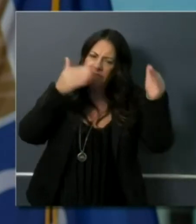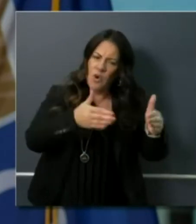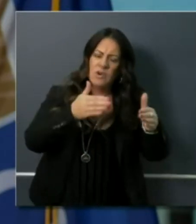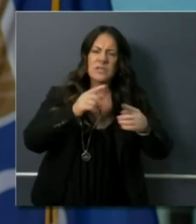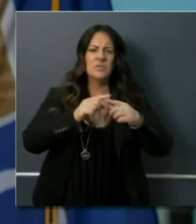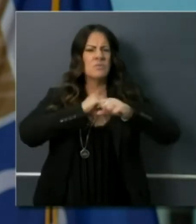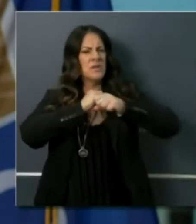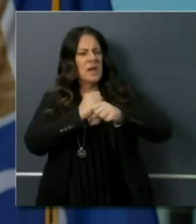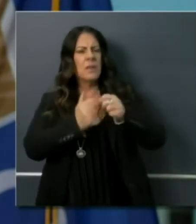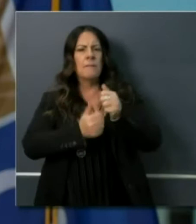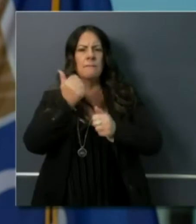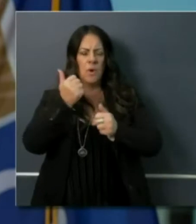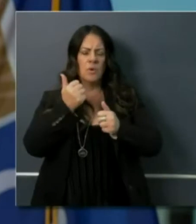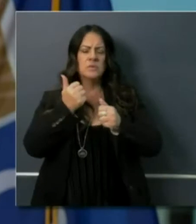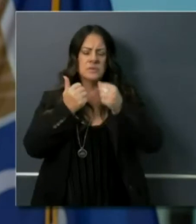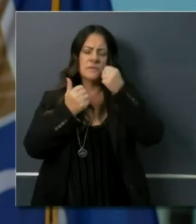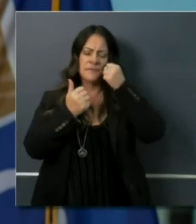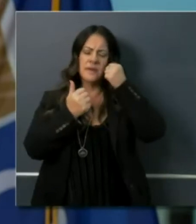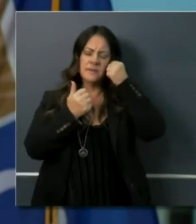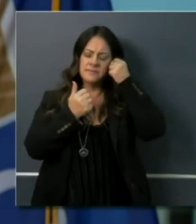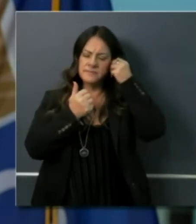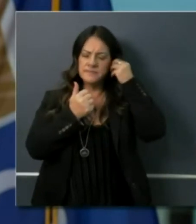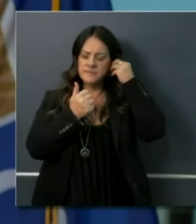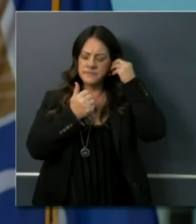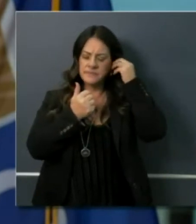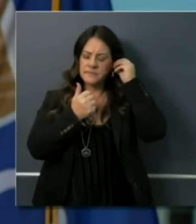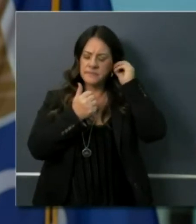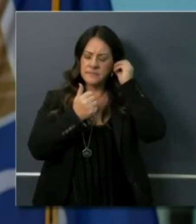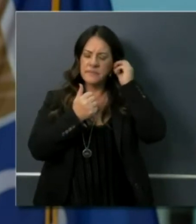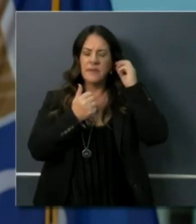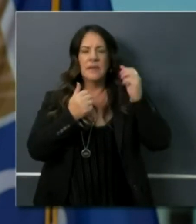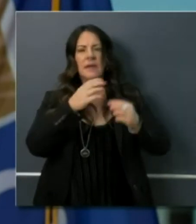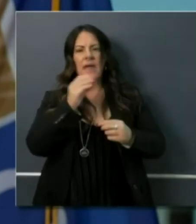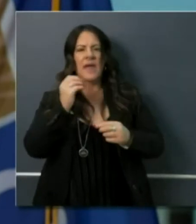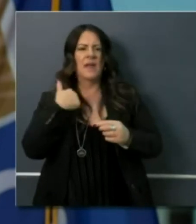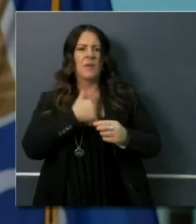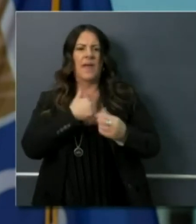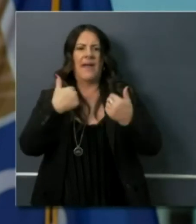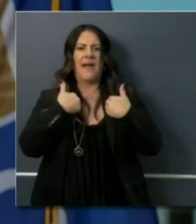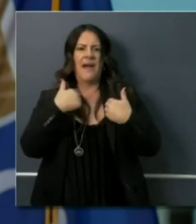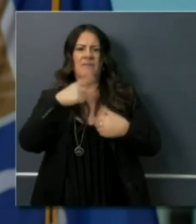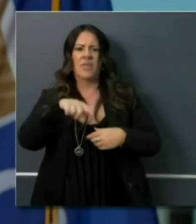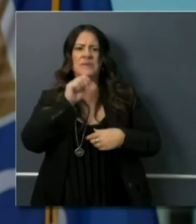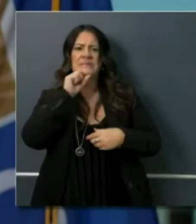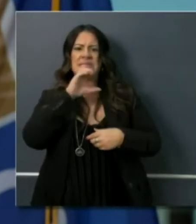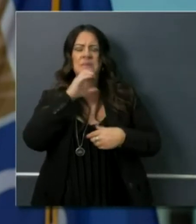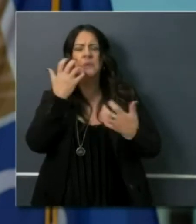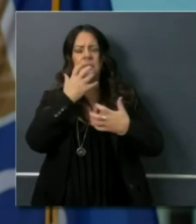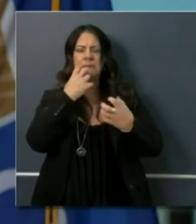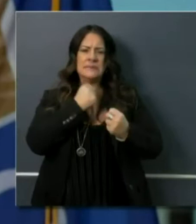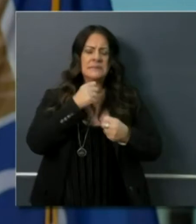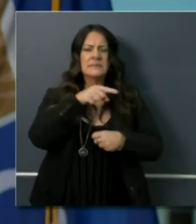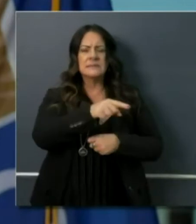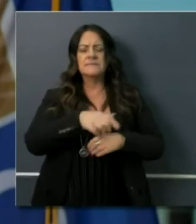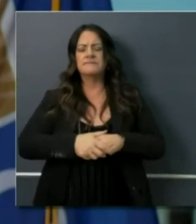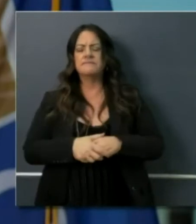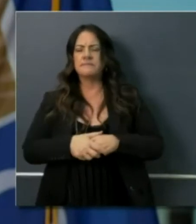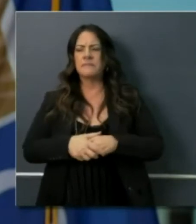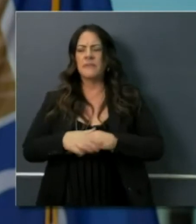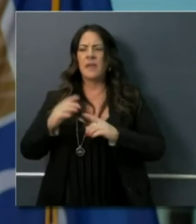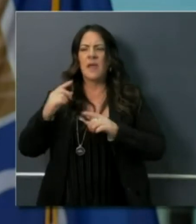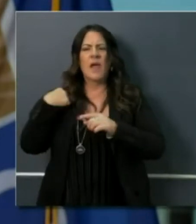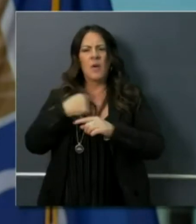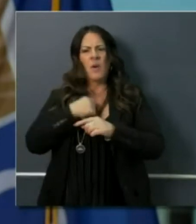our most vulnerable, our seniors in the state of California, and protecting this remarkable system that has been built up over the course of